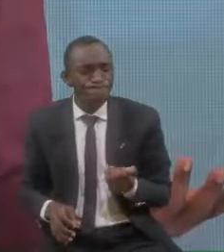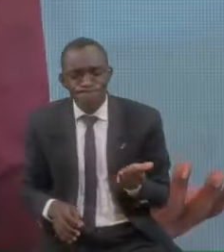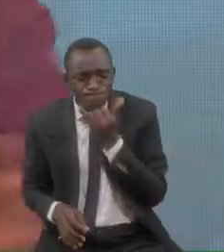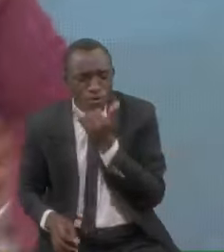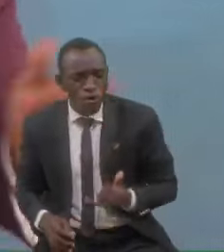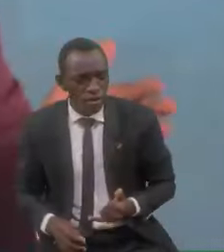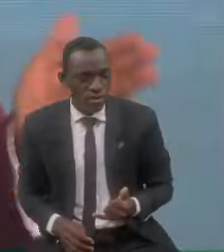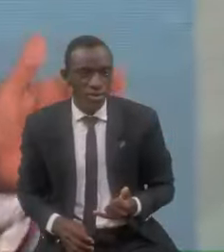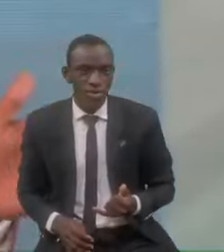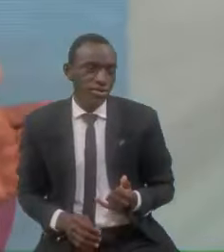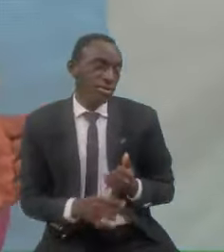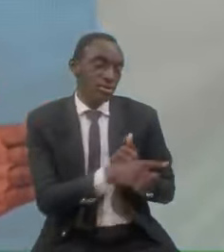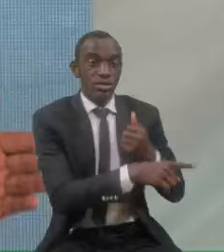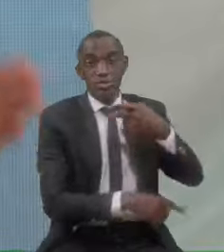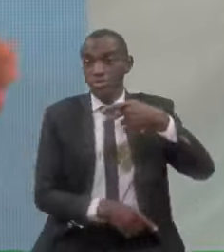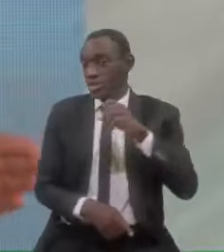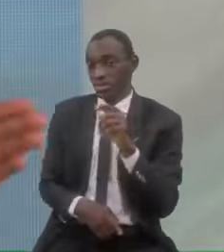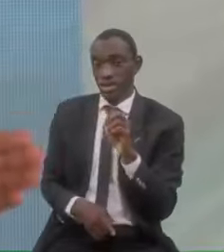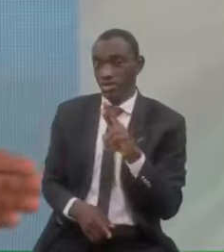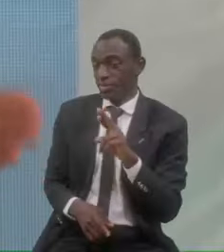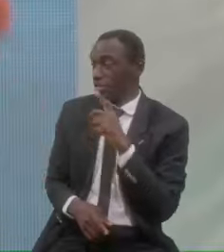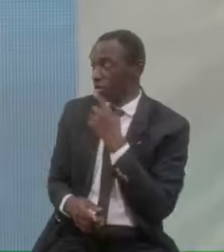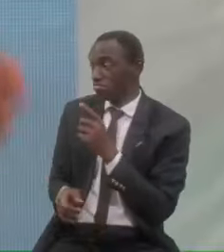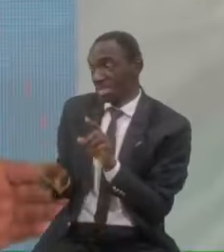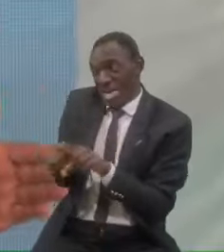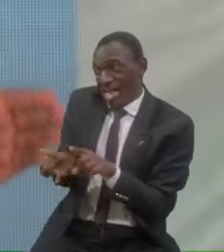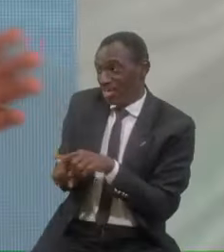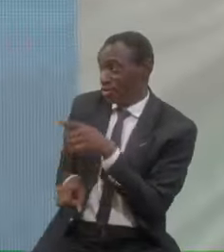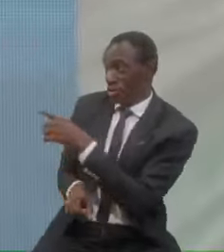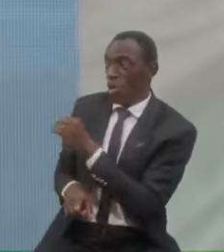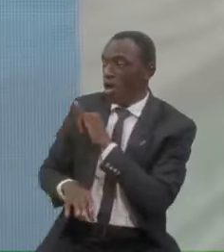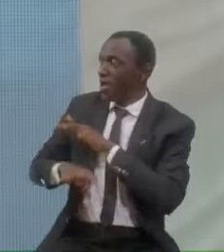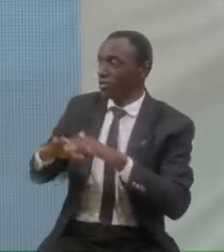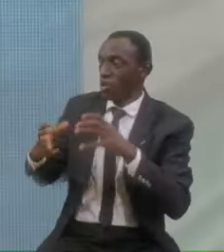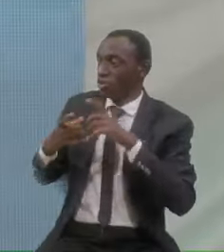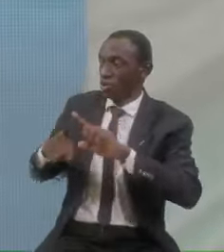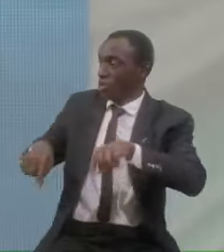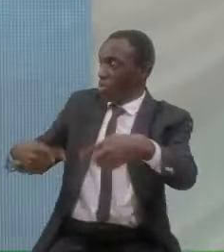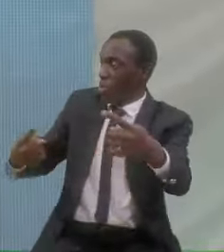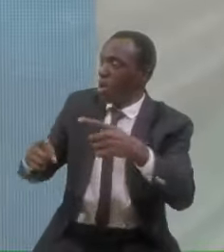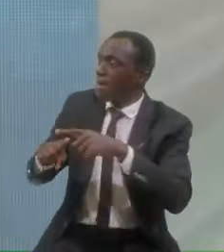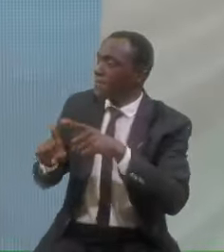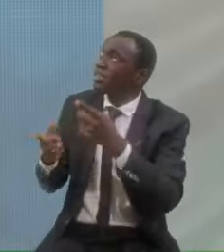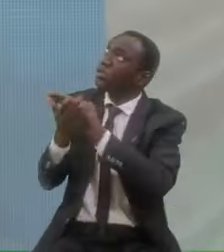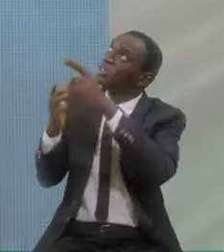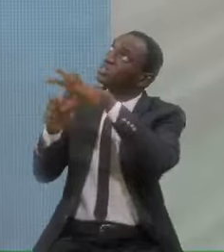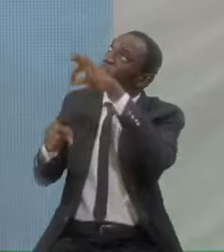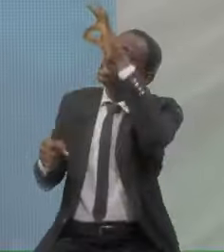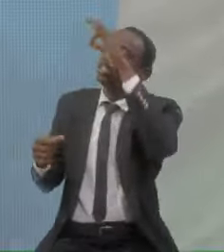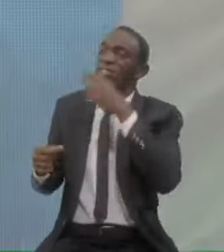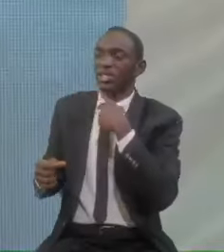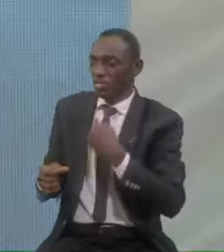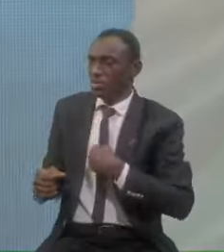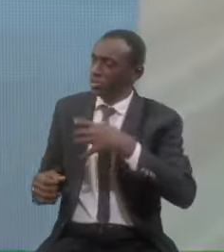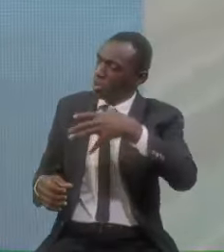go, but the Spirit bade me go. He left it like that.